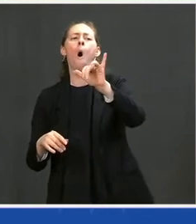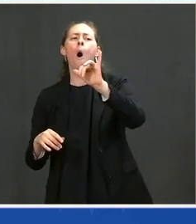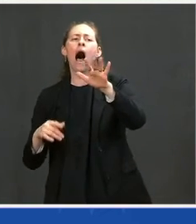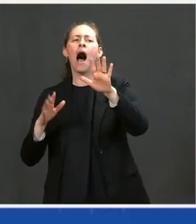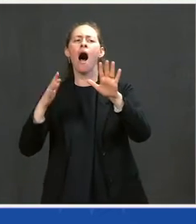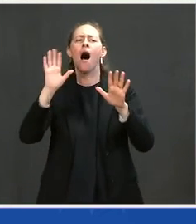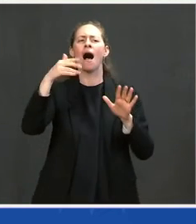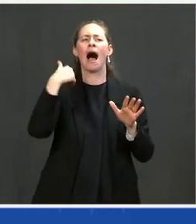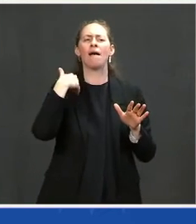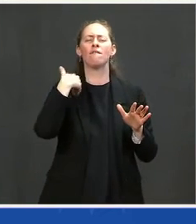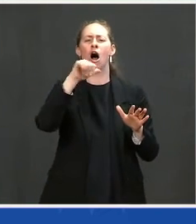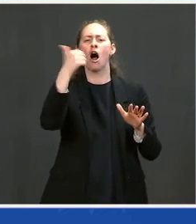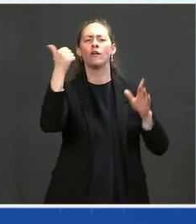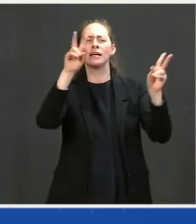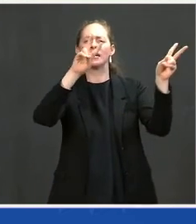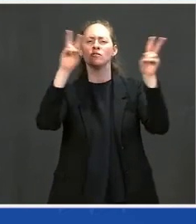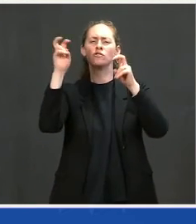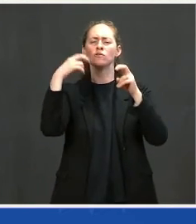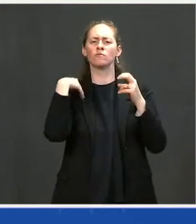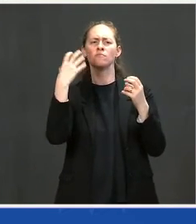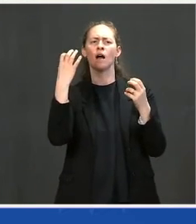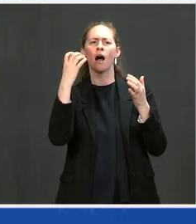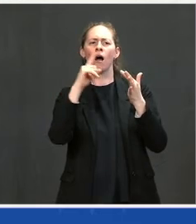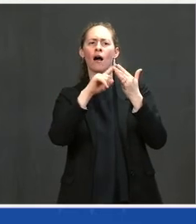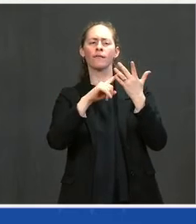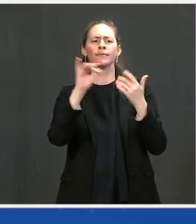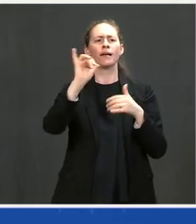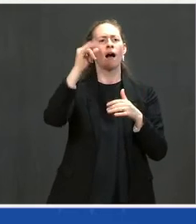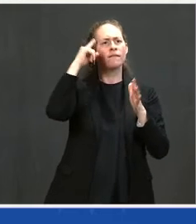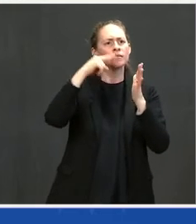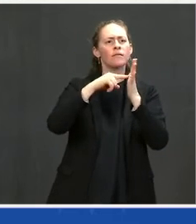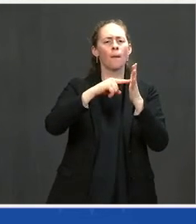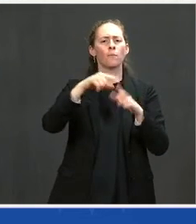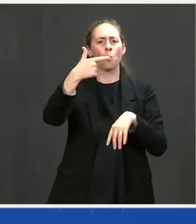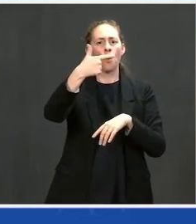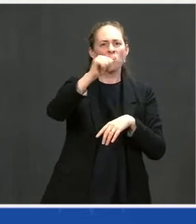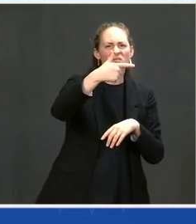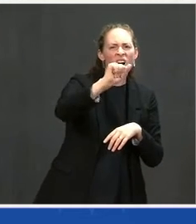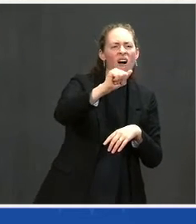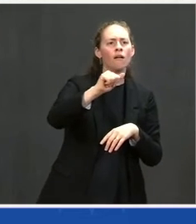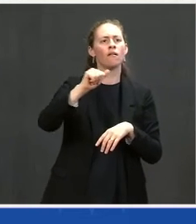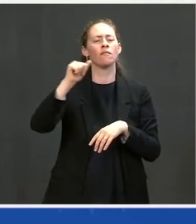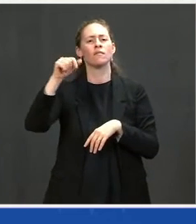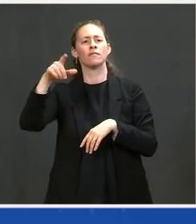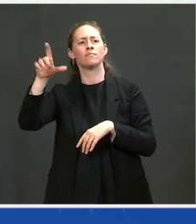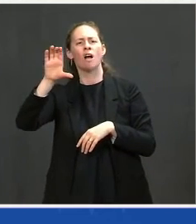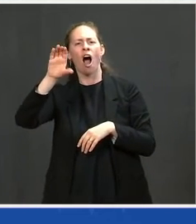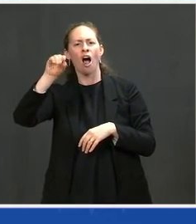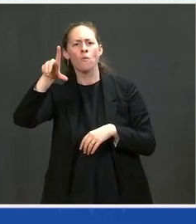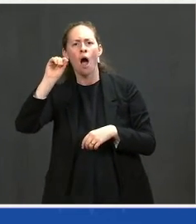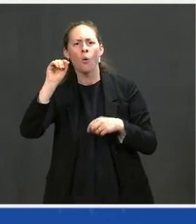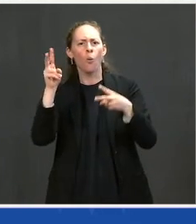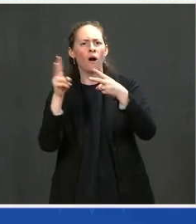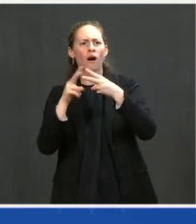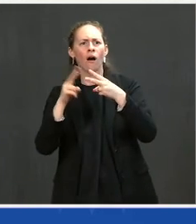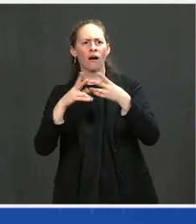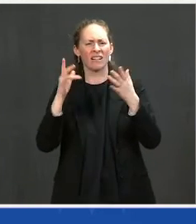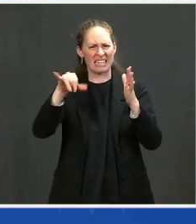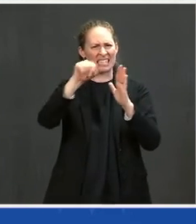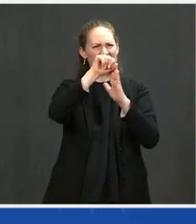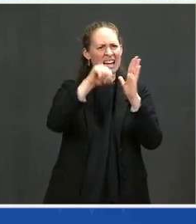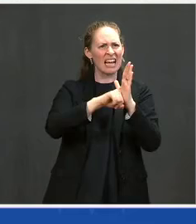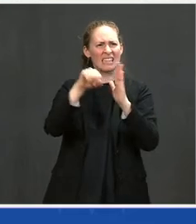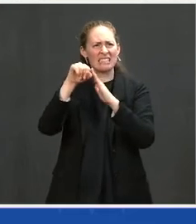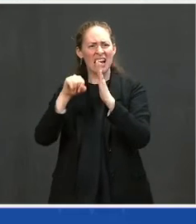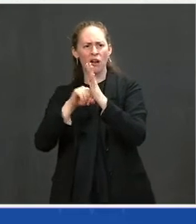and Colorado. You had said to stay tuned for actions that you might take on gun control. Wondering if you've made a decision